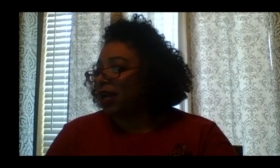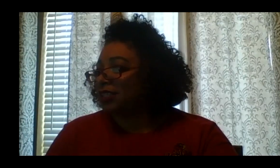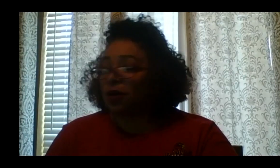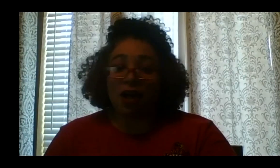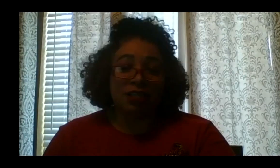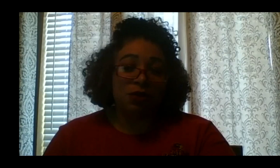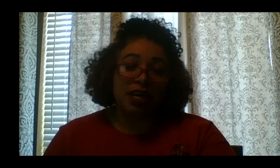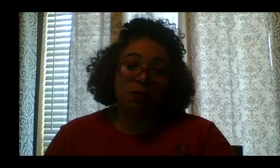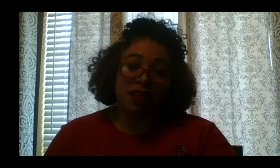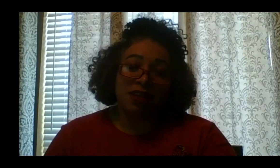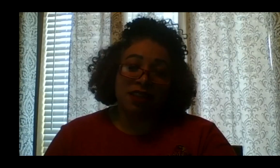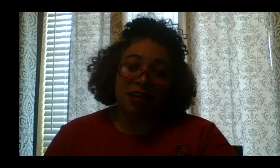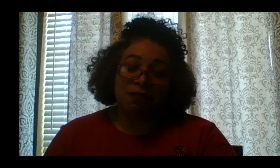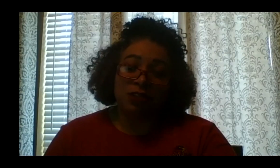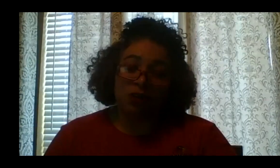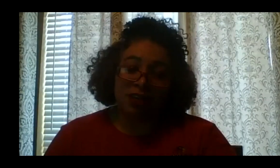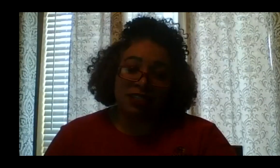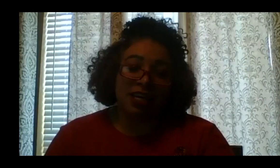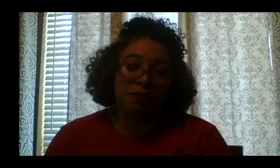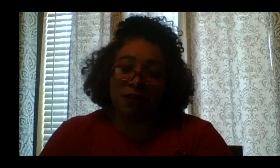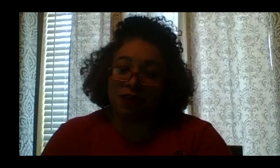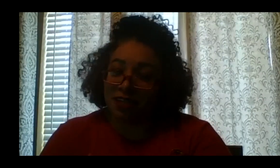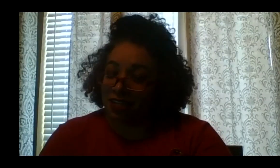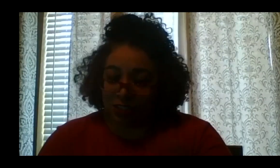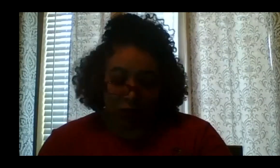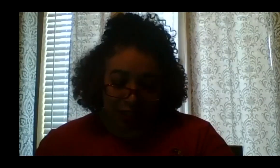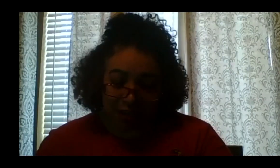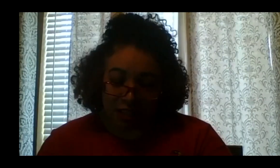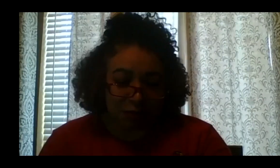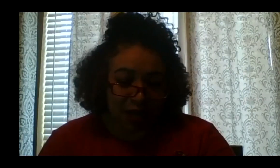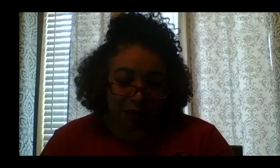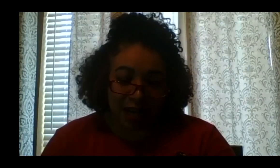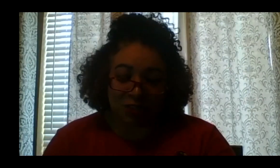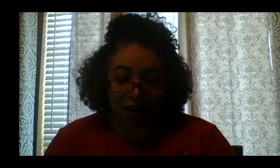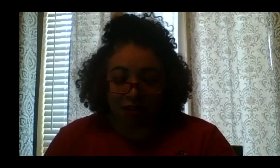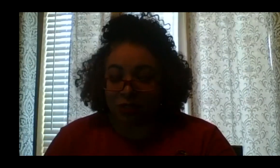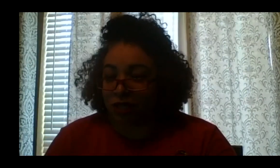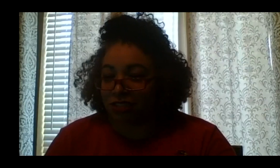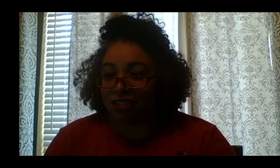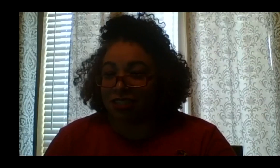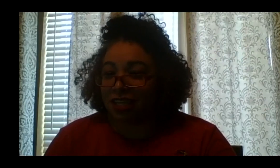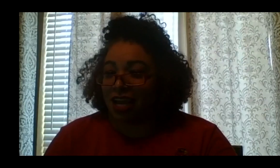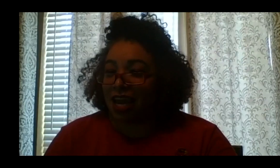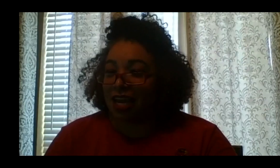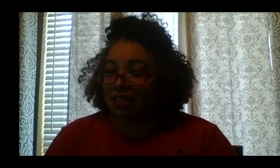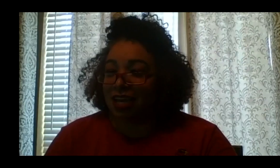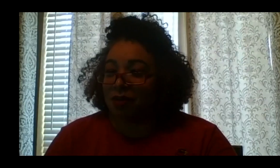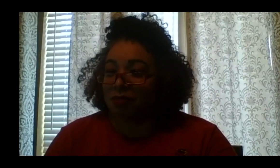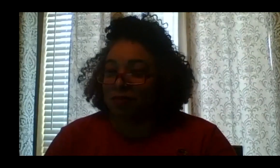All right, so I do thank you, Bethany. Thank you for joining us. Thank you for doing such an awesome job and answering all these questions.